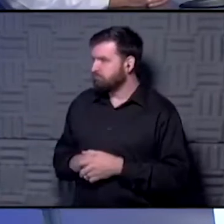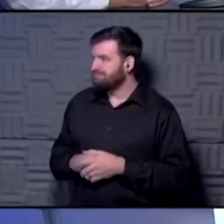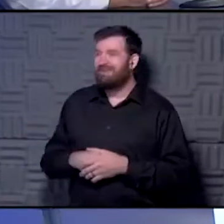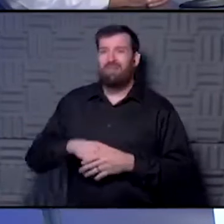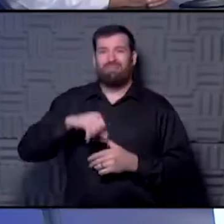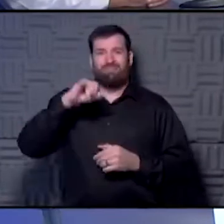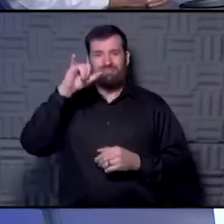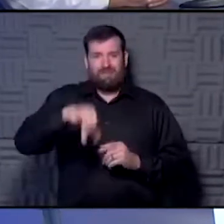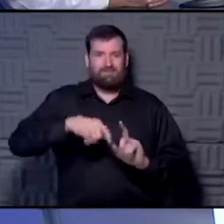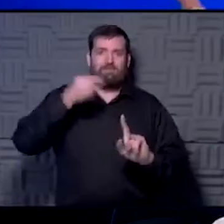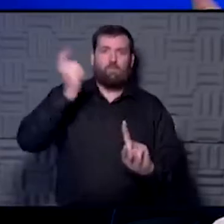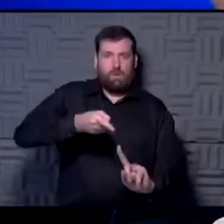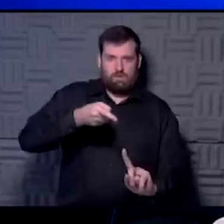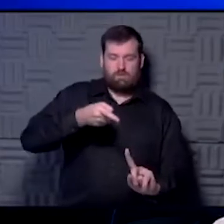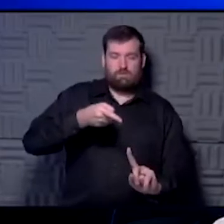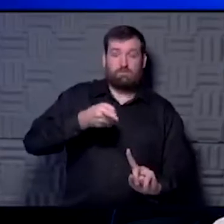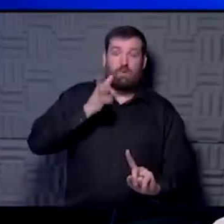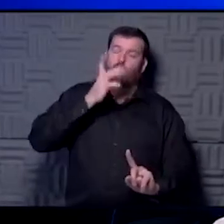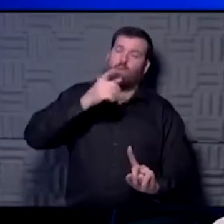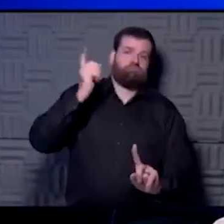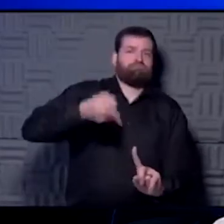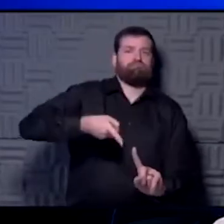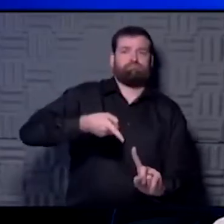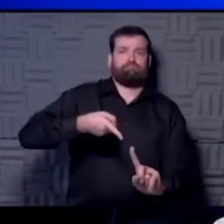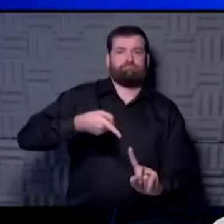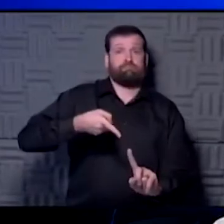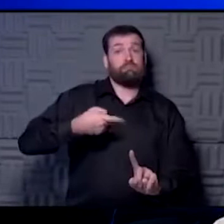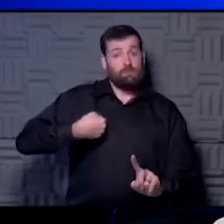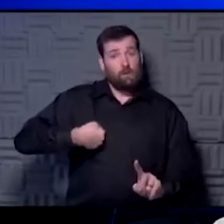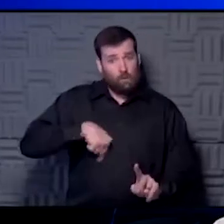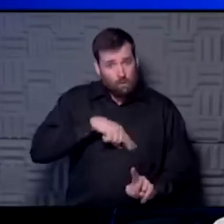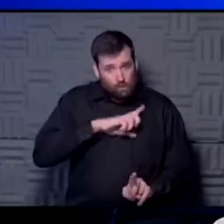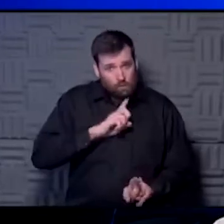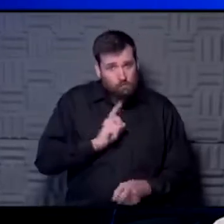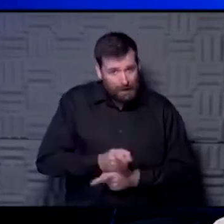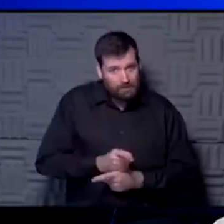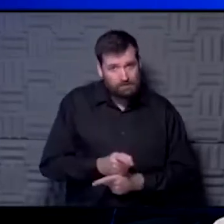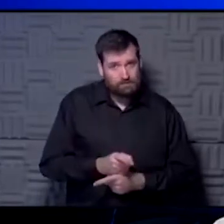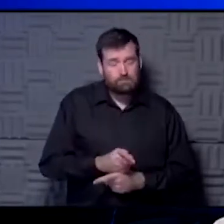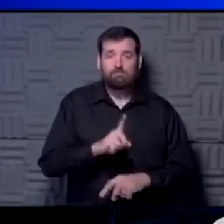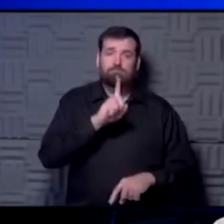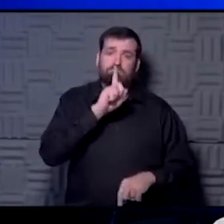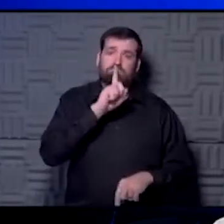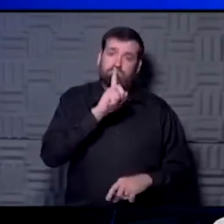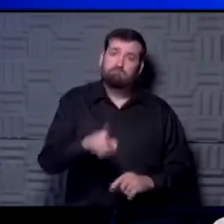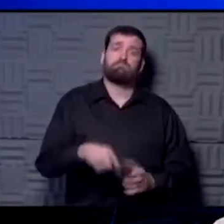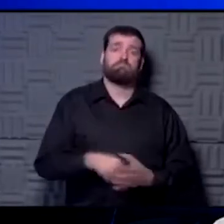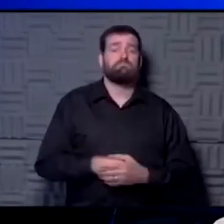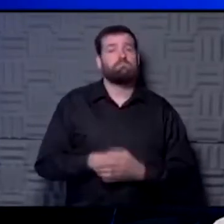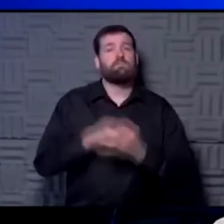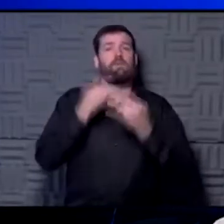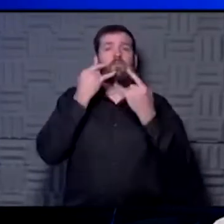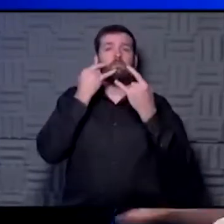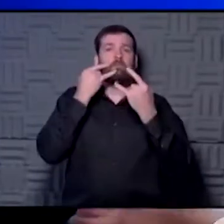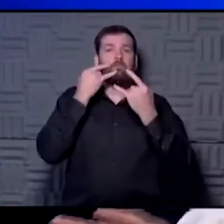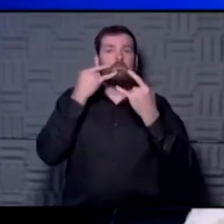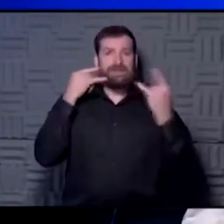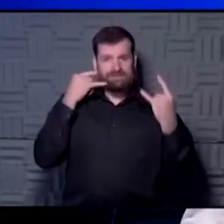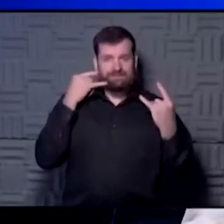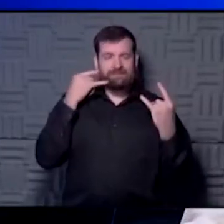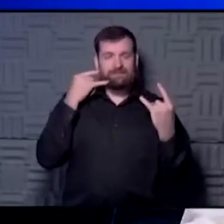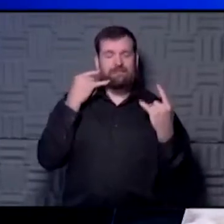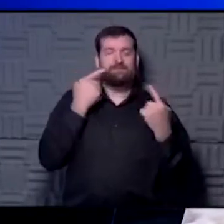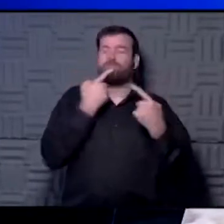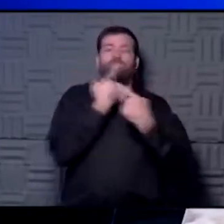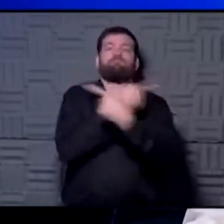that's the point we're making, and I'm going to stick to the point because we're right and it is true. Masks make all